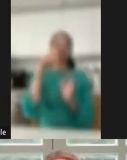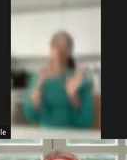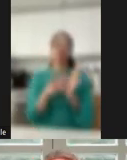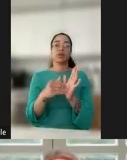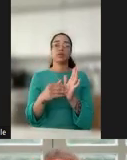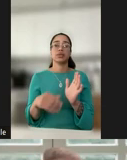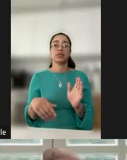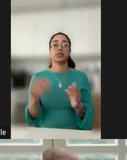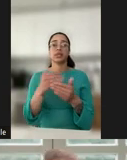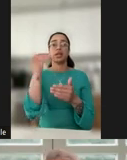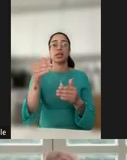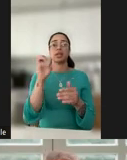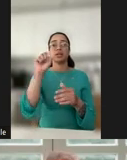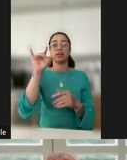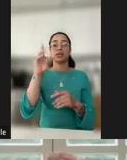Next slide, please.